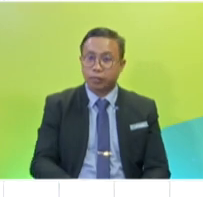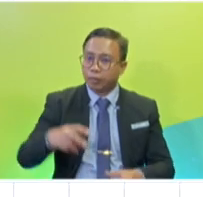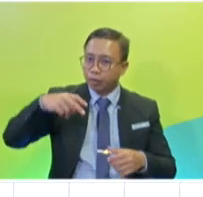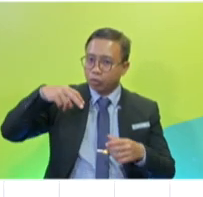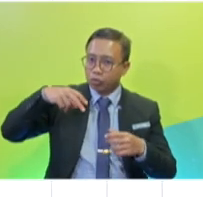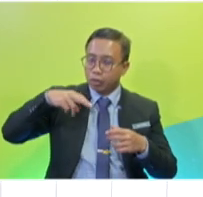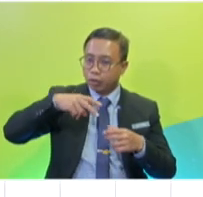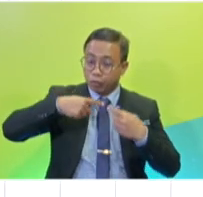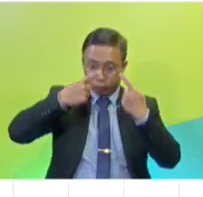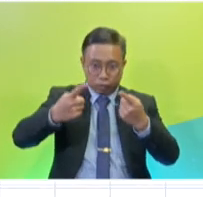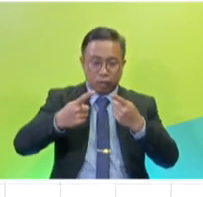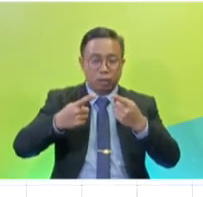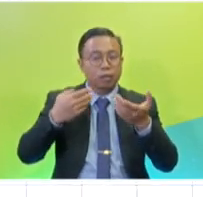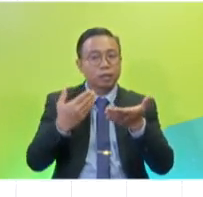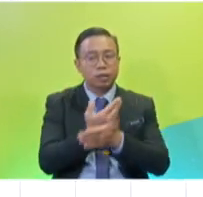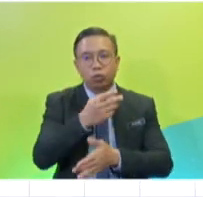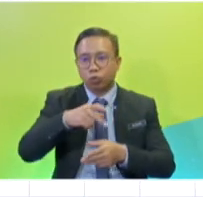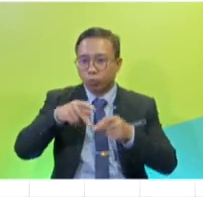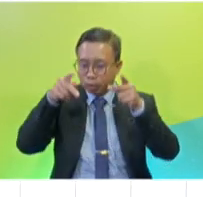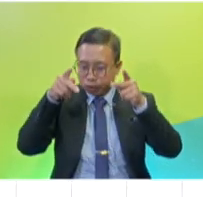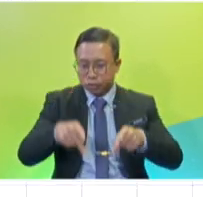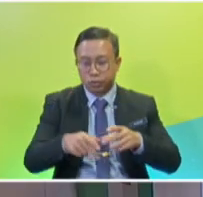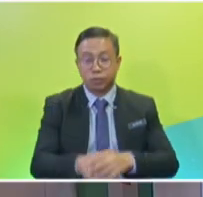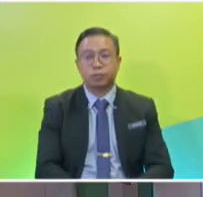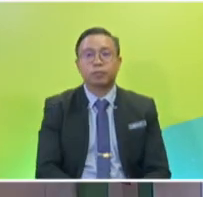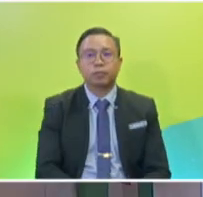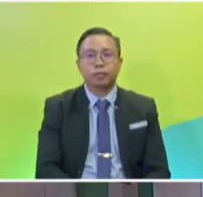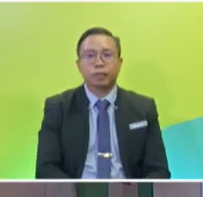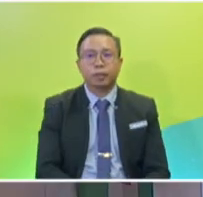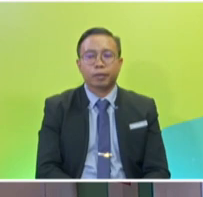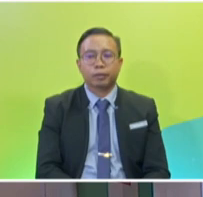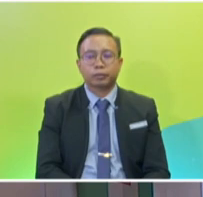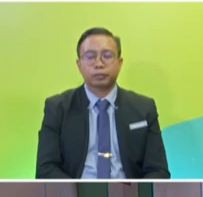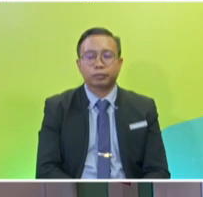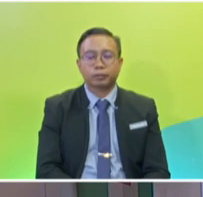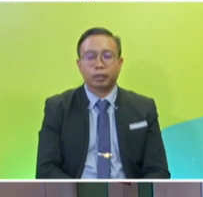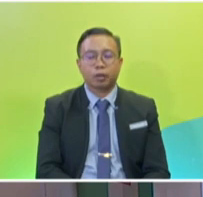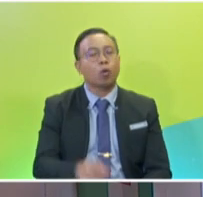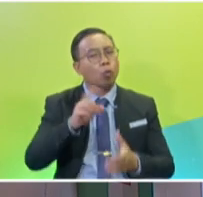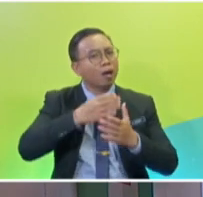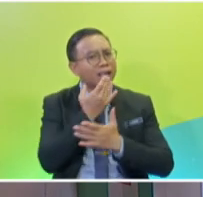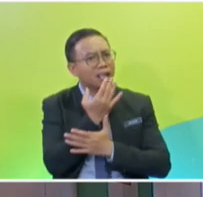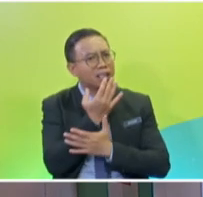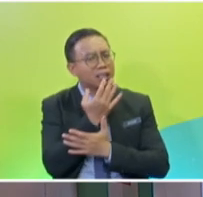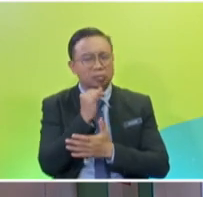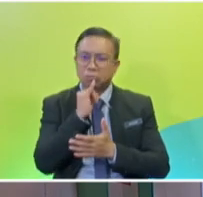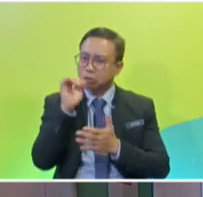travel new places. Okay, travel new places. All right, what color is this, Yusof?